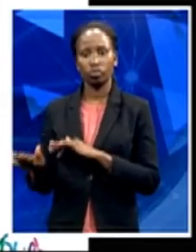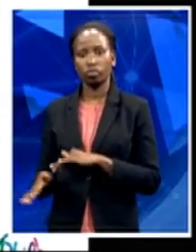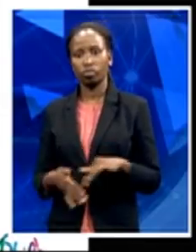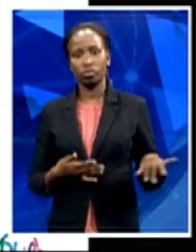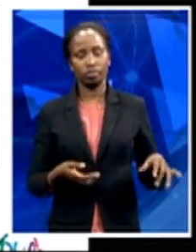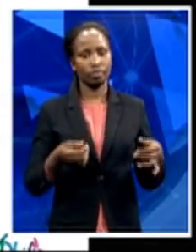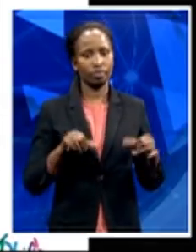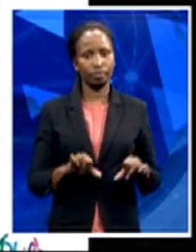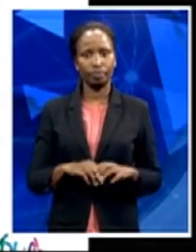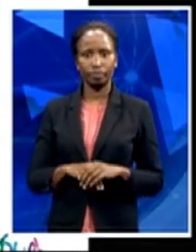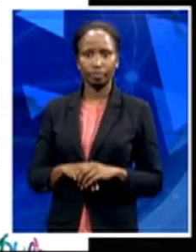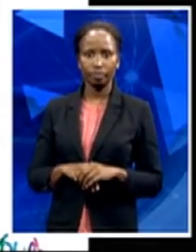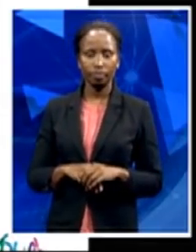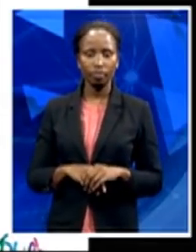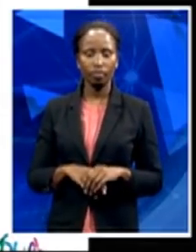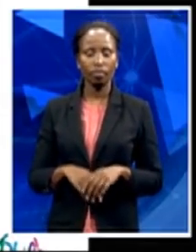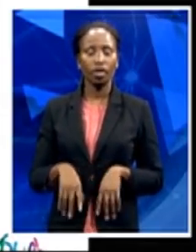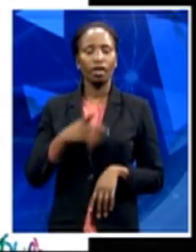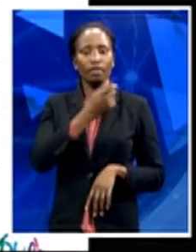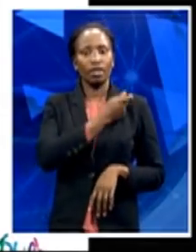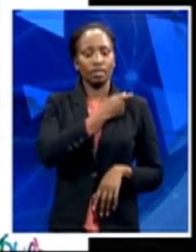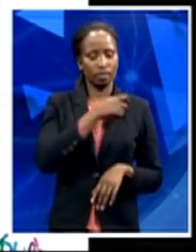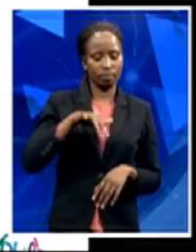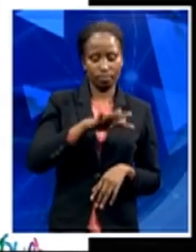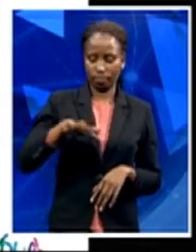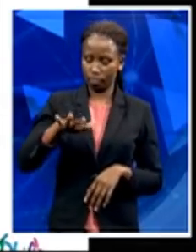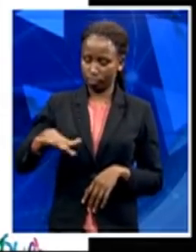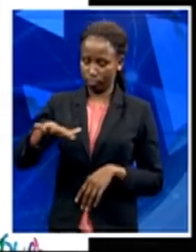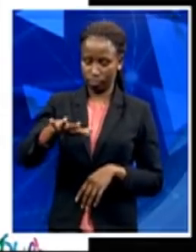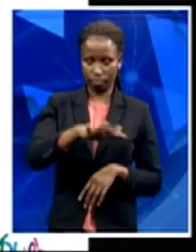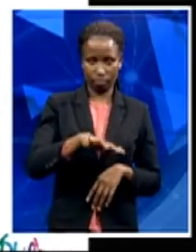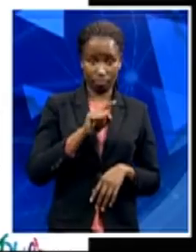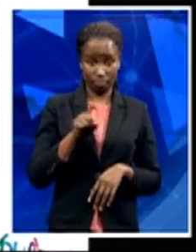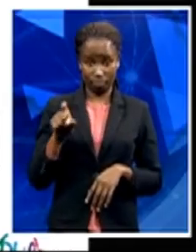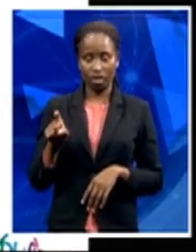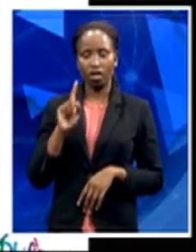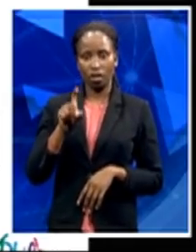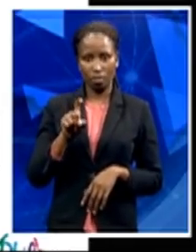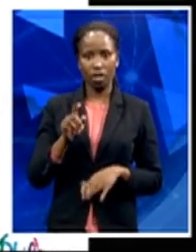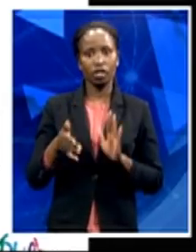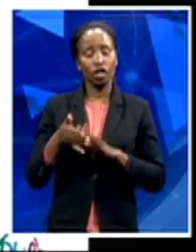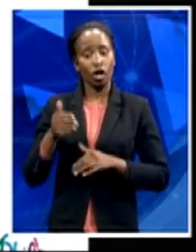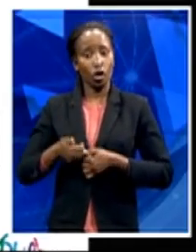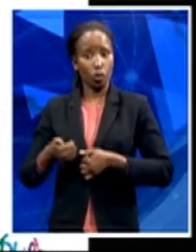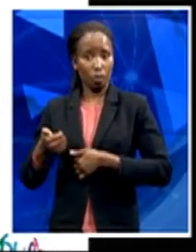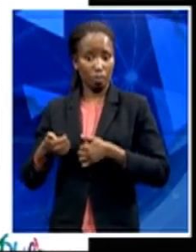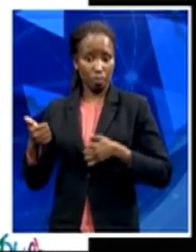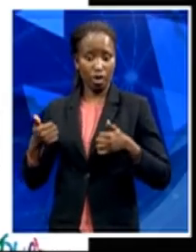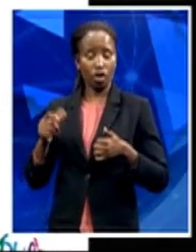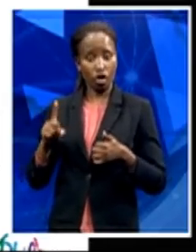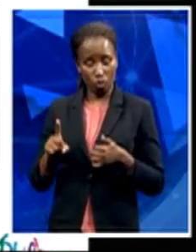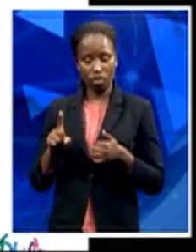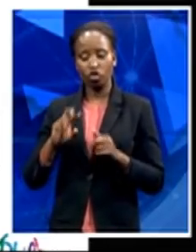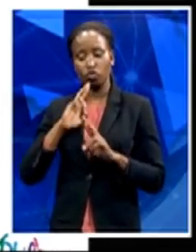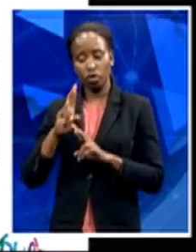vaccination sites, we want to report back to the portfolio committee that we have got 576 sites that